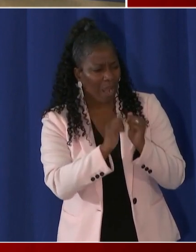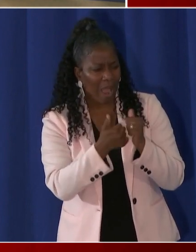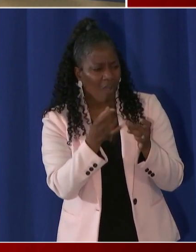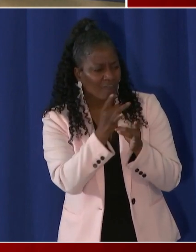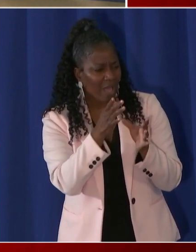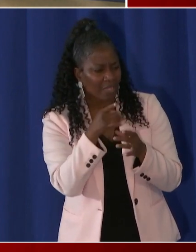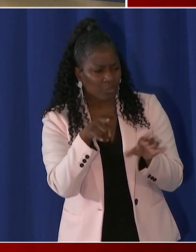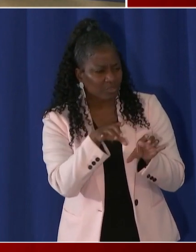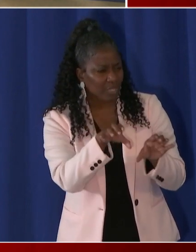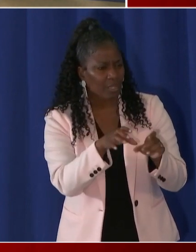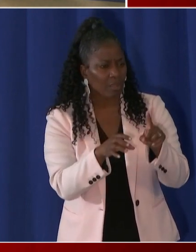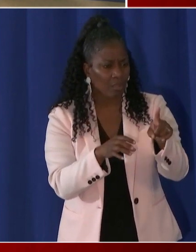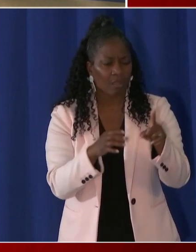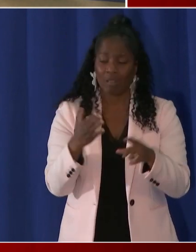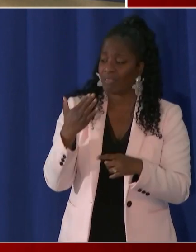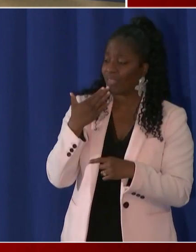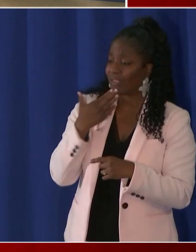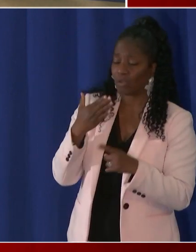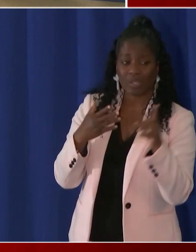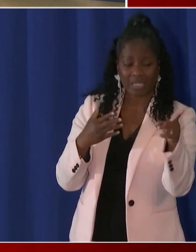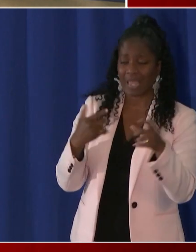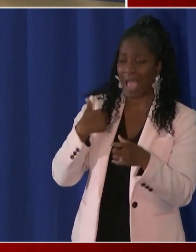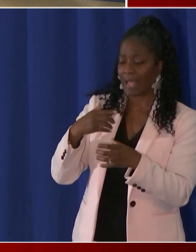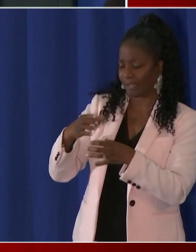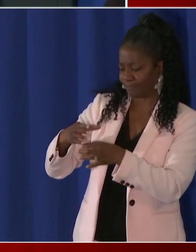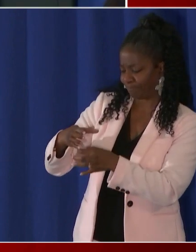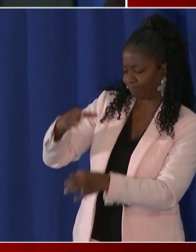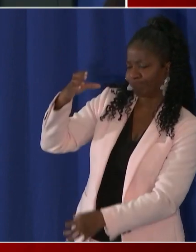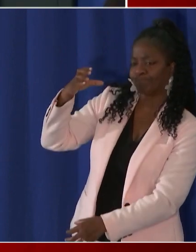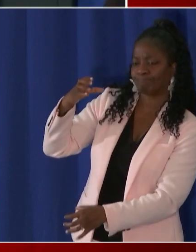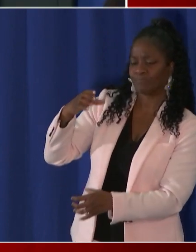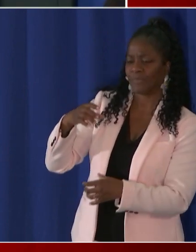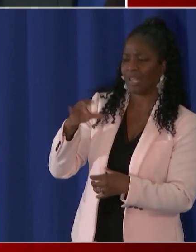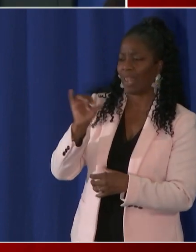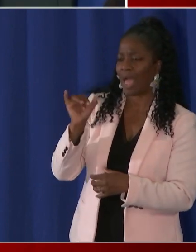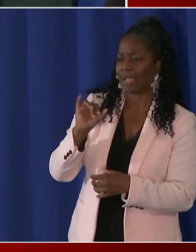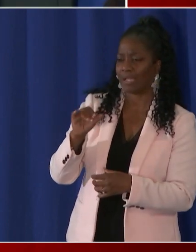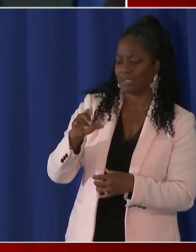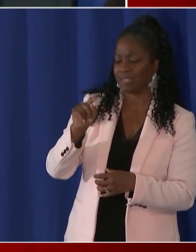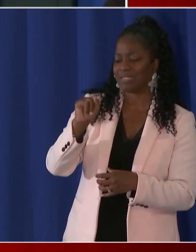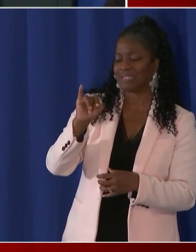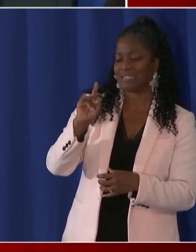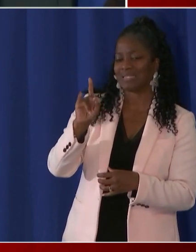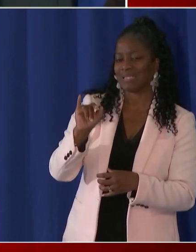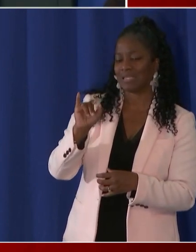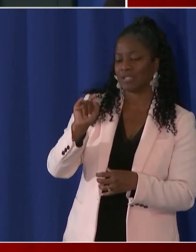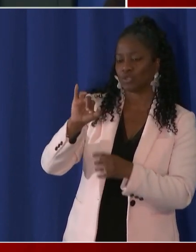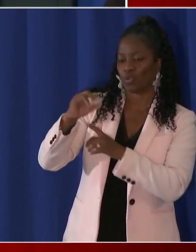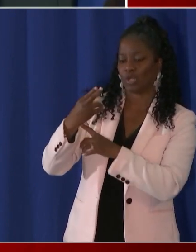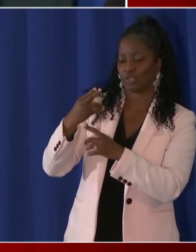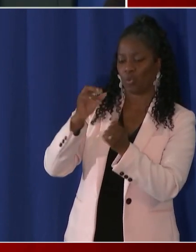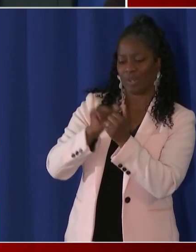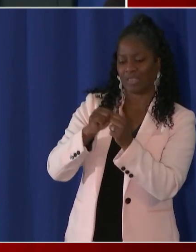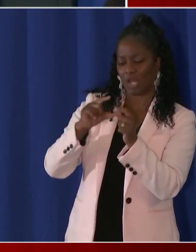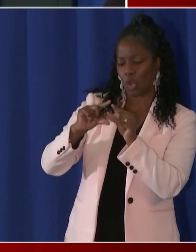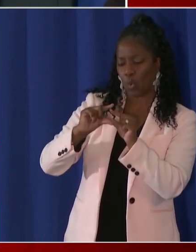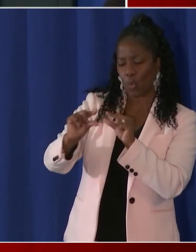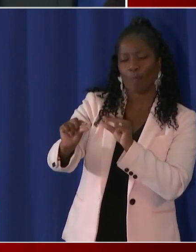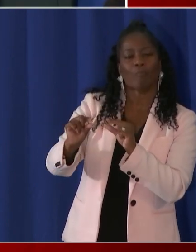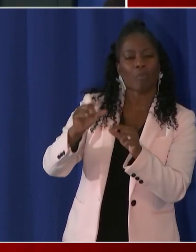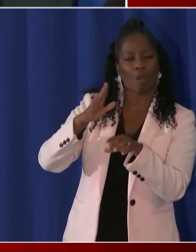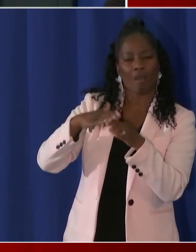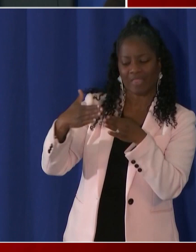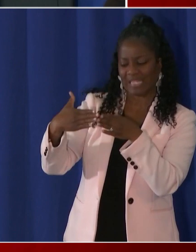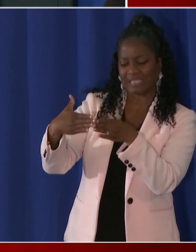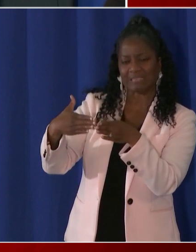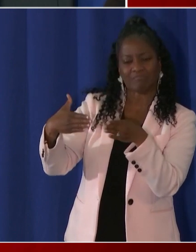he was acting. Yeah, thank you, Mark. It was a metal stake like a tiki torch, like with a sharp edge on